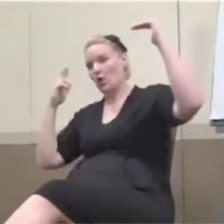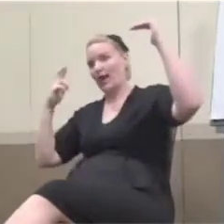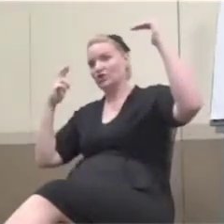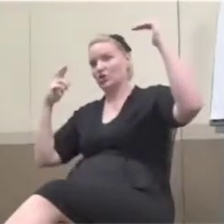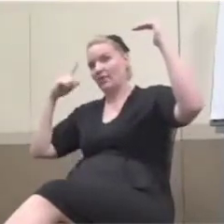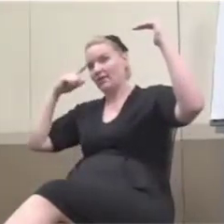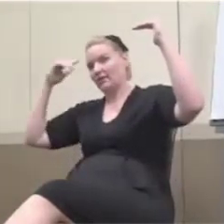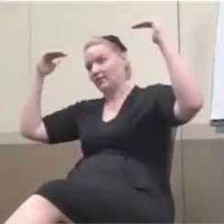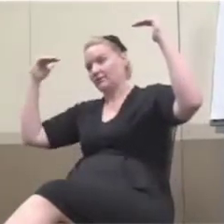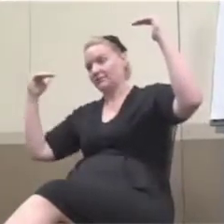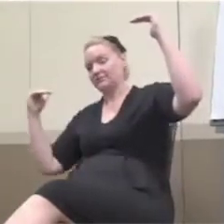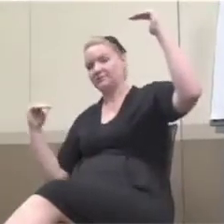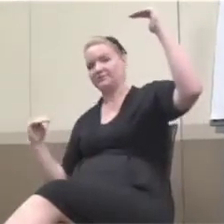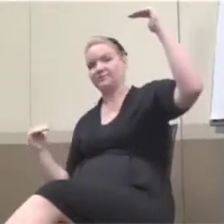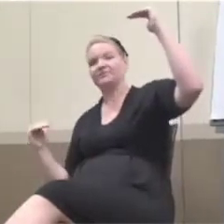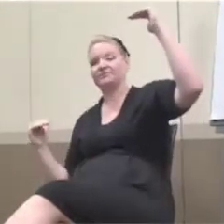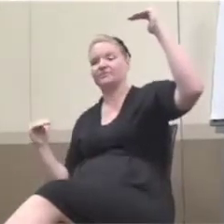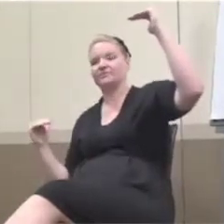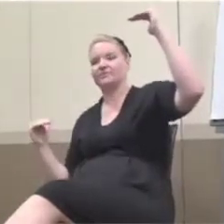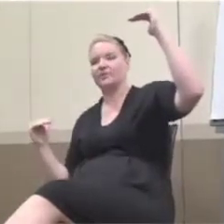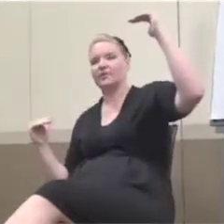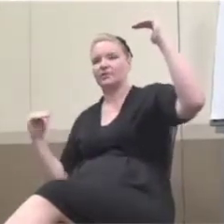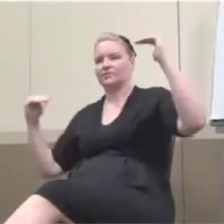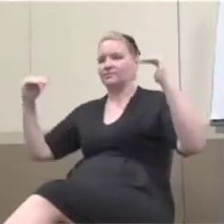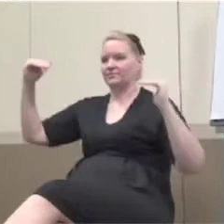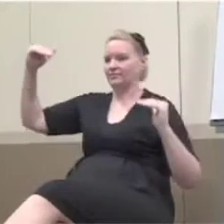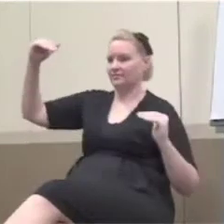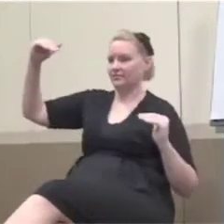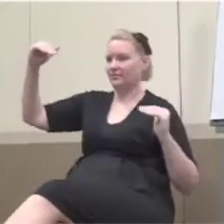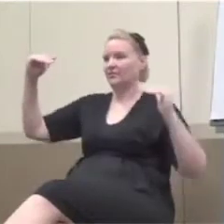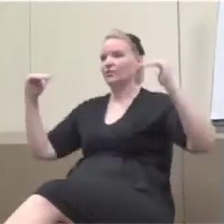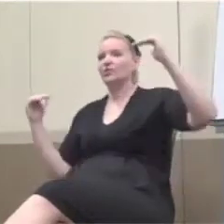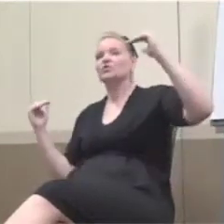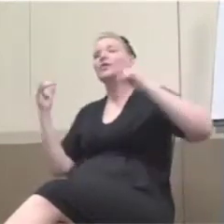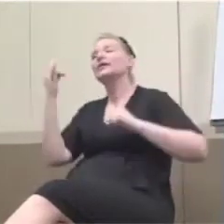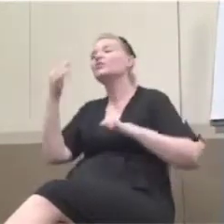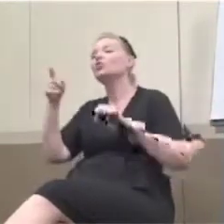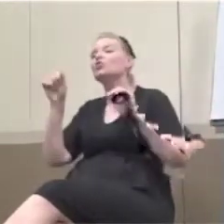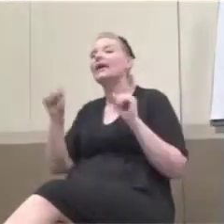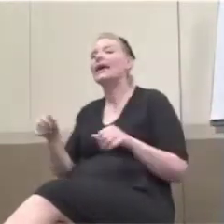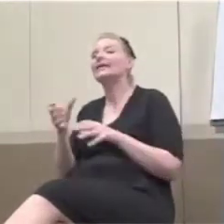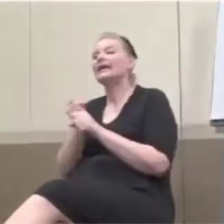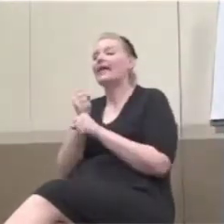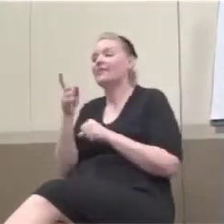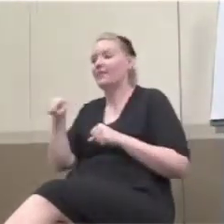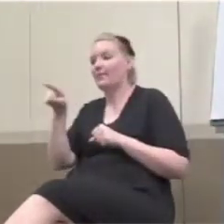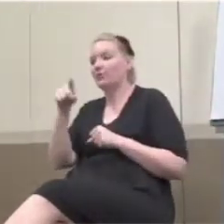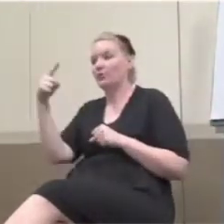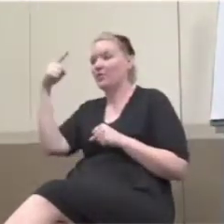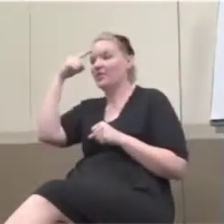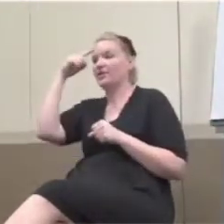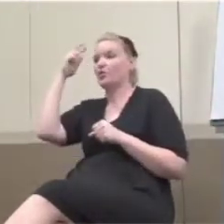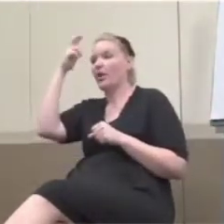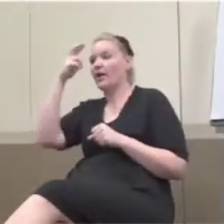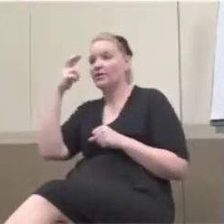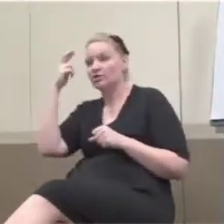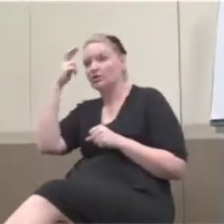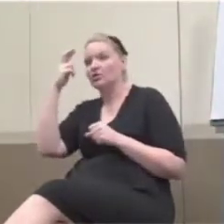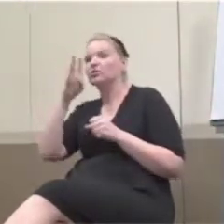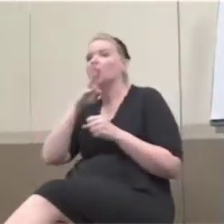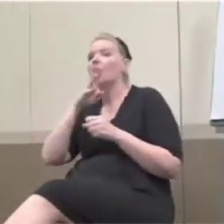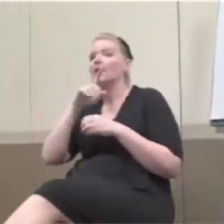thinking starts getting worse and worse and worse. And so if you can get the person to start engaging that rational brain and start